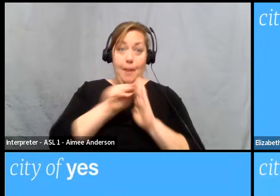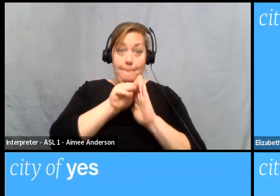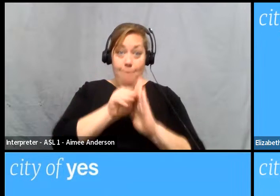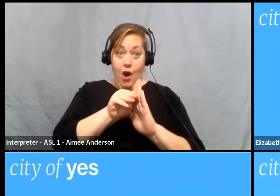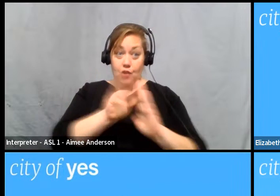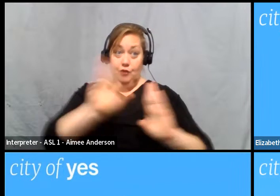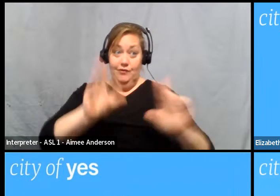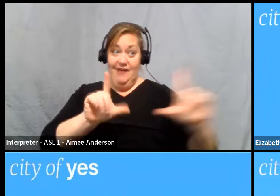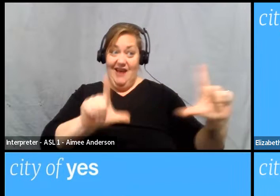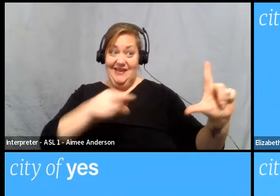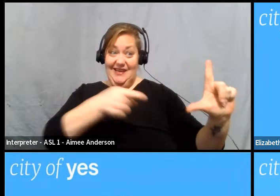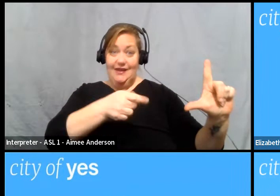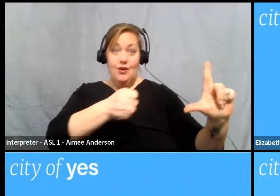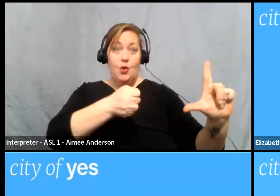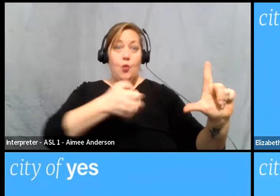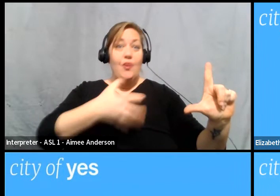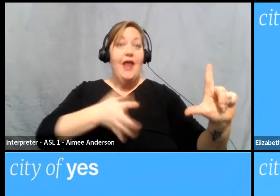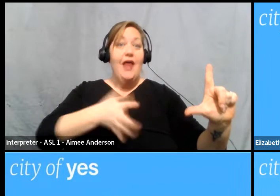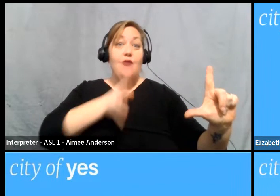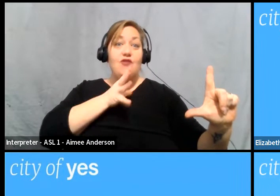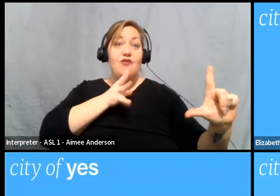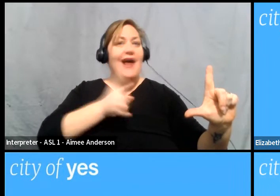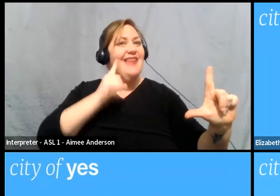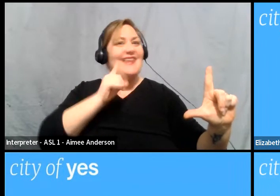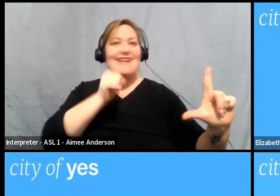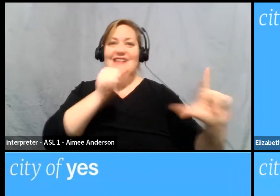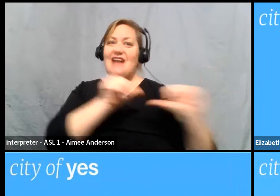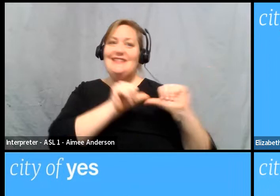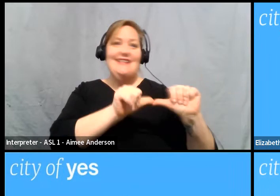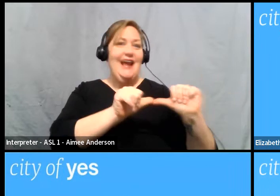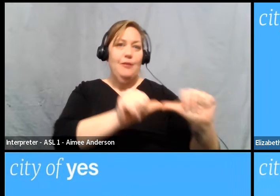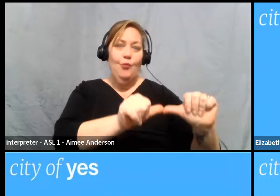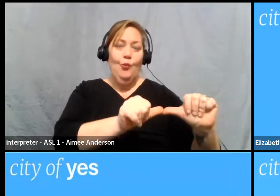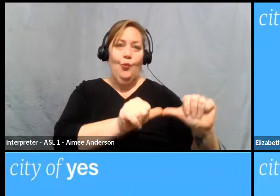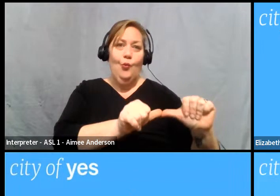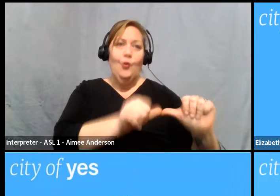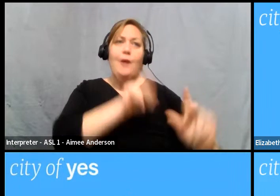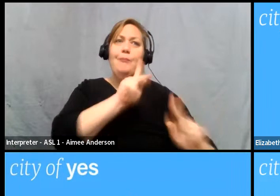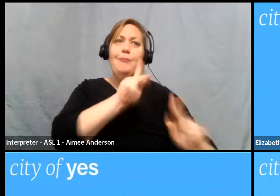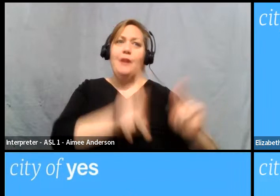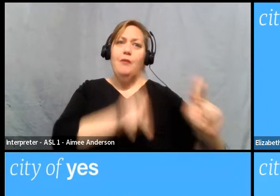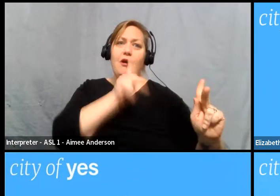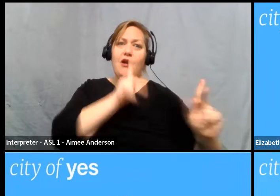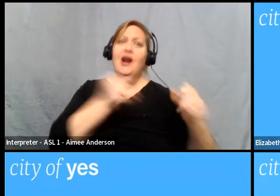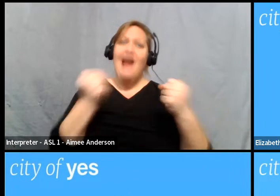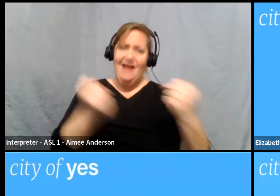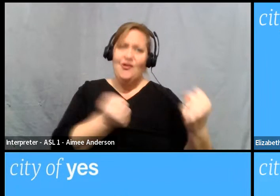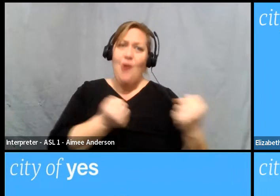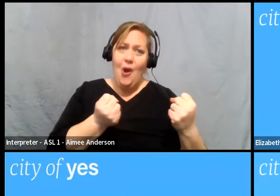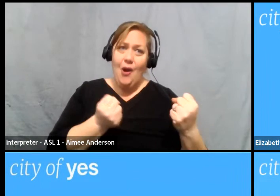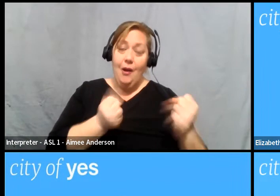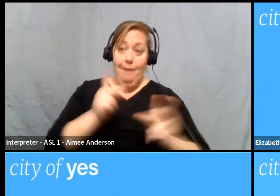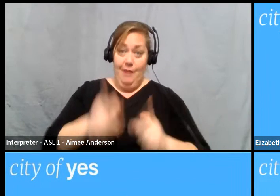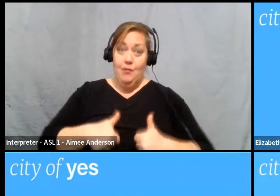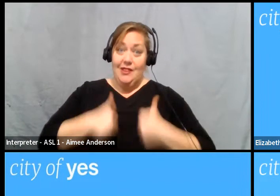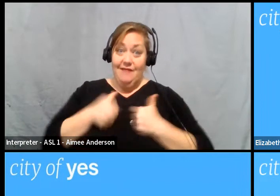presenting without parking, I think, is unsustainable. Everybody is going to have a car. The people living in the apartments above the